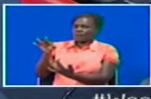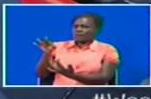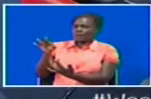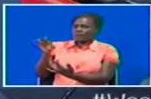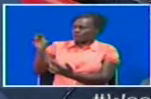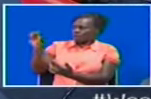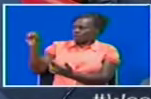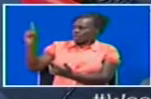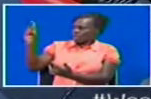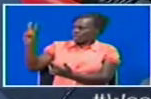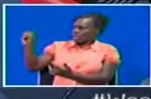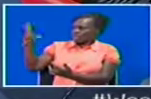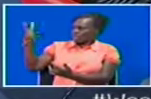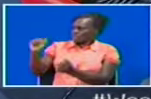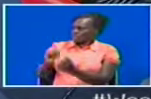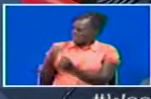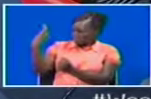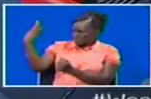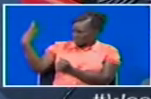in ODM in 2013